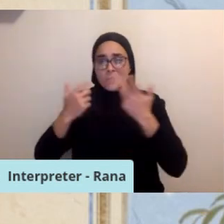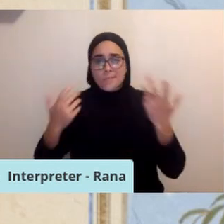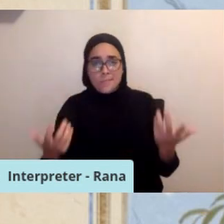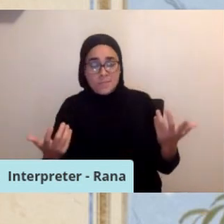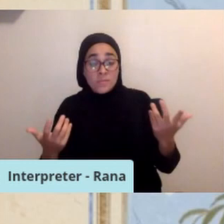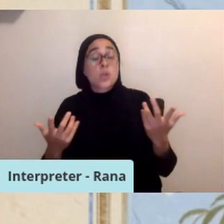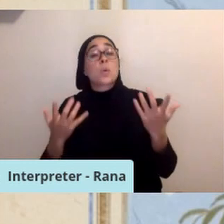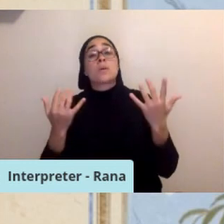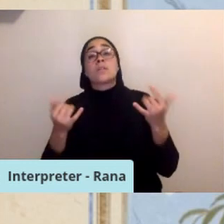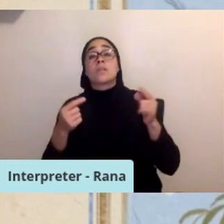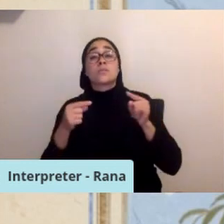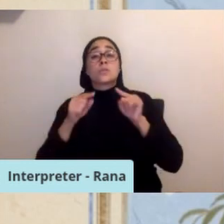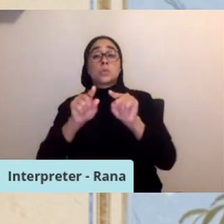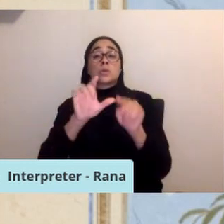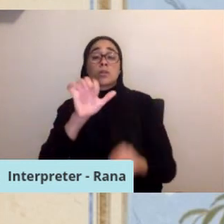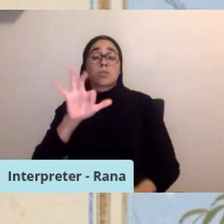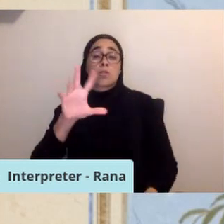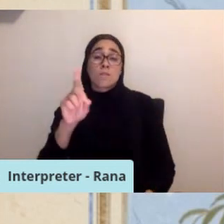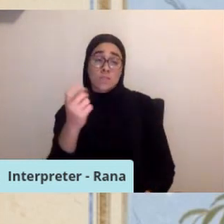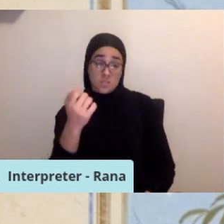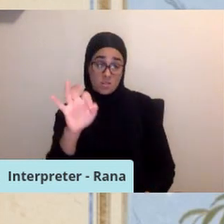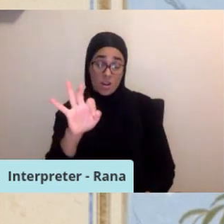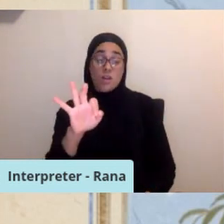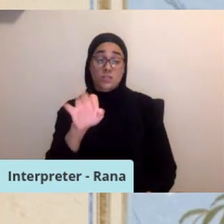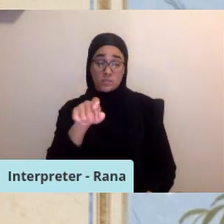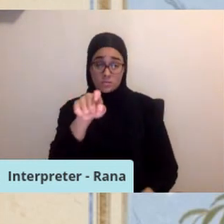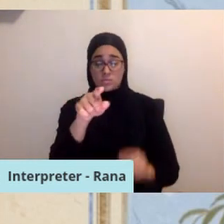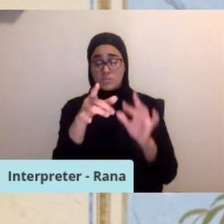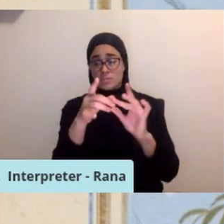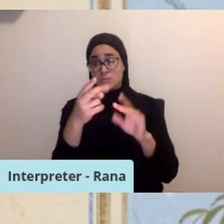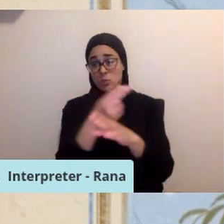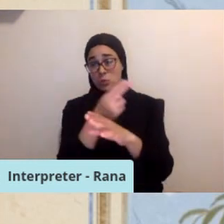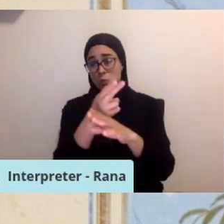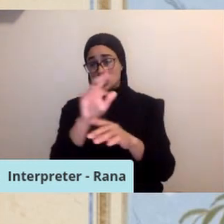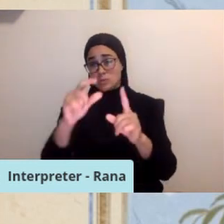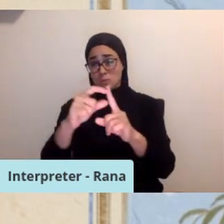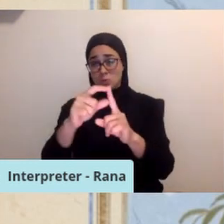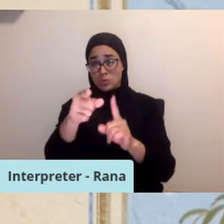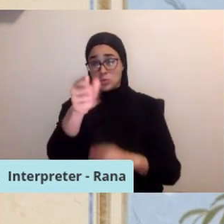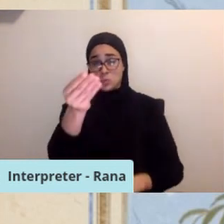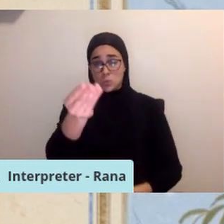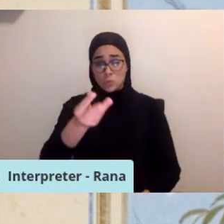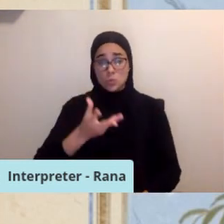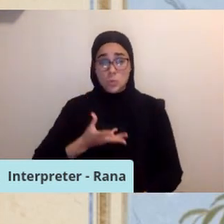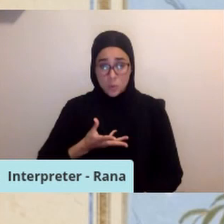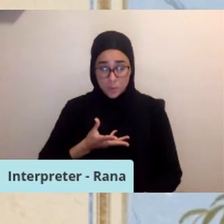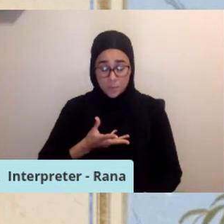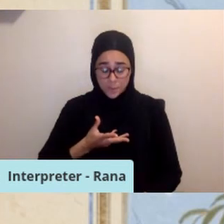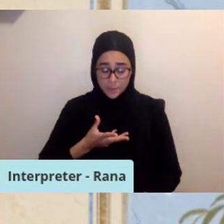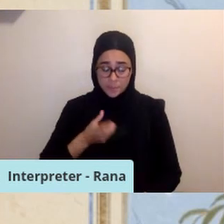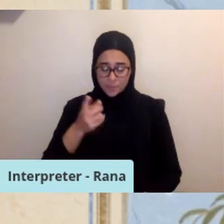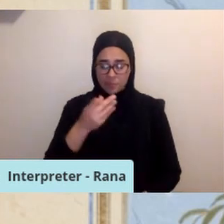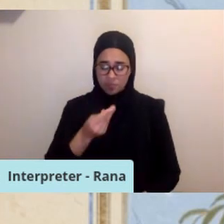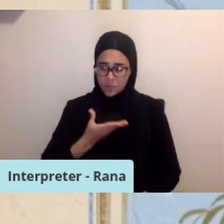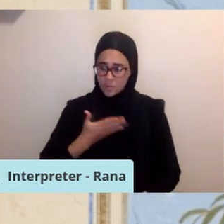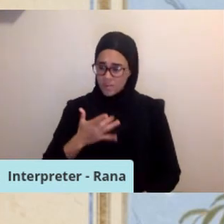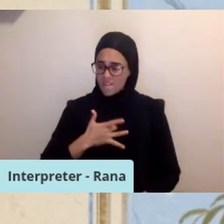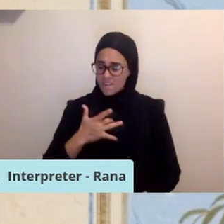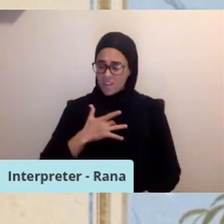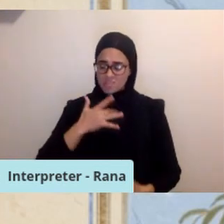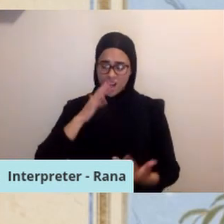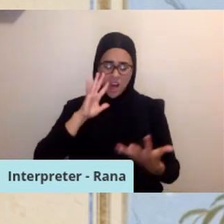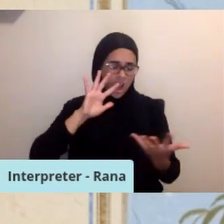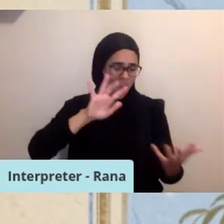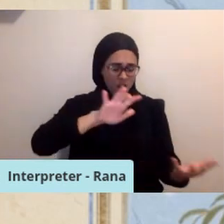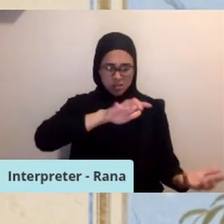during the pandemic itself, to use your words in one of our conversations, you said, it's like a tsunami. All